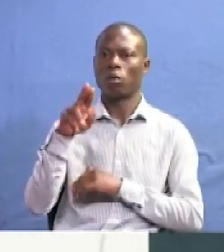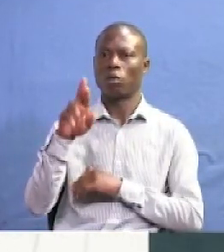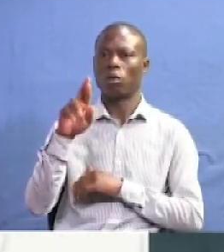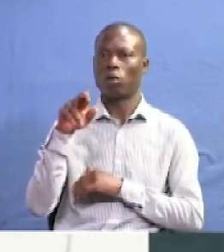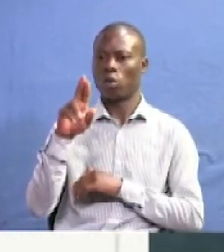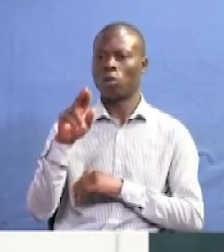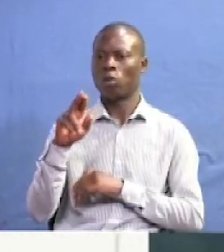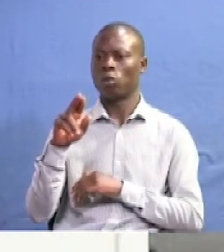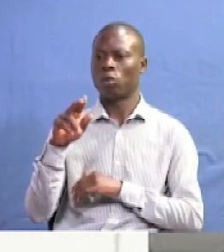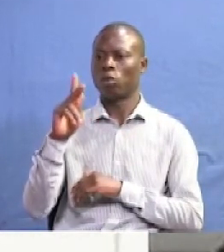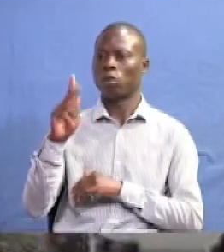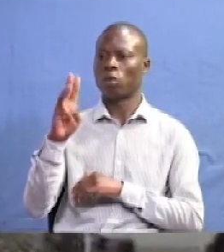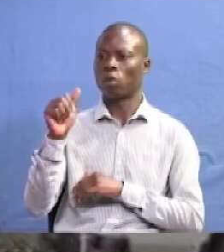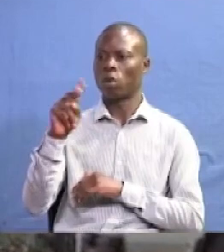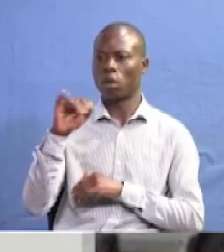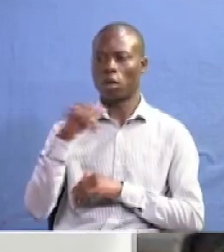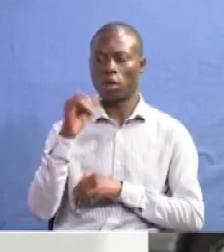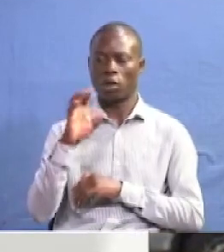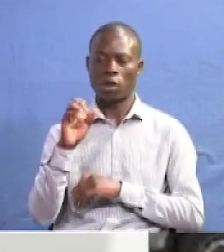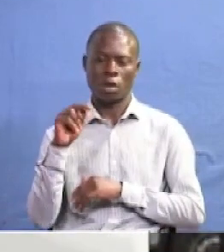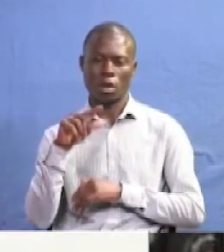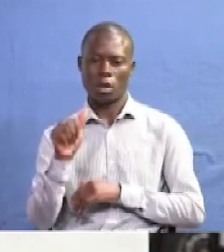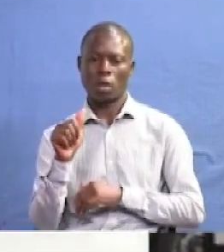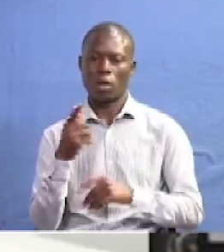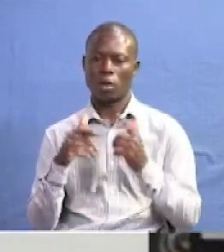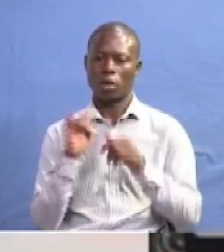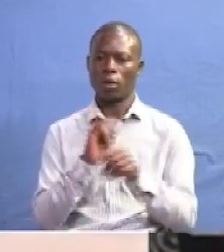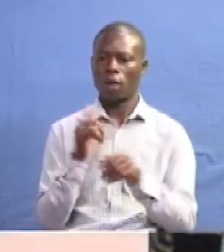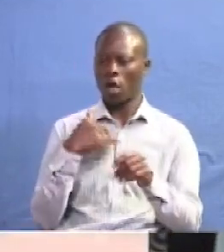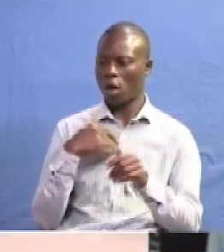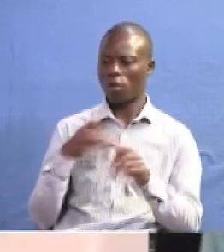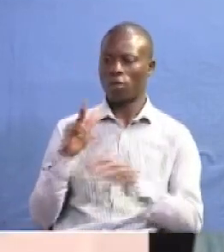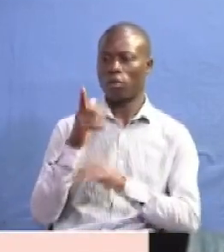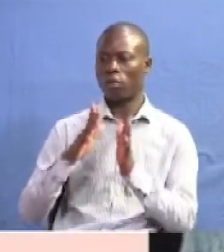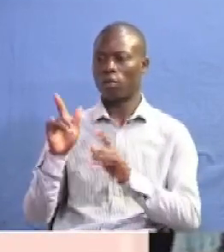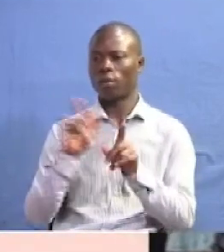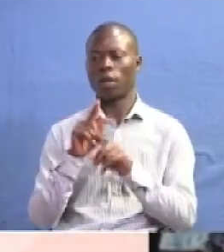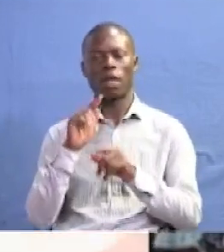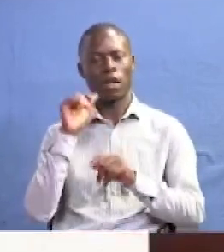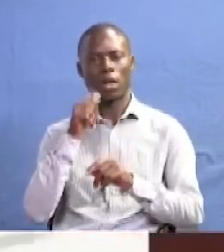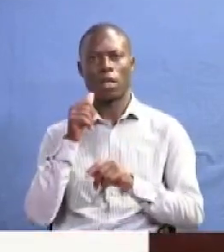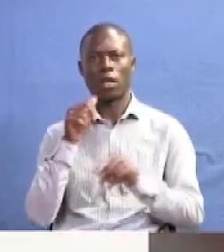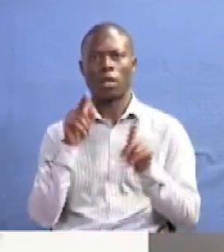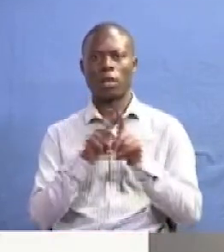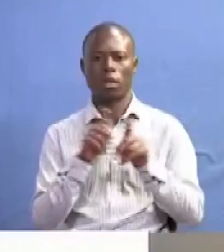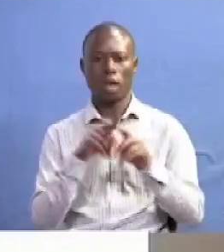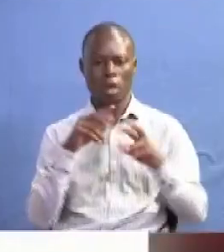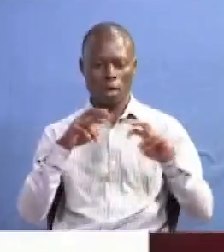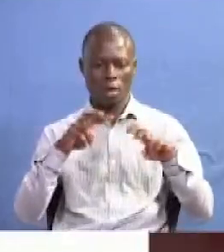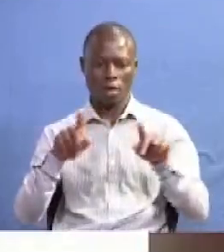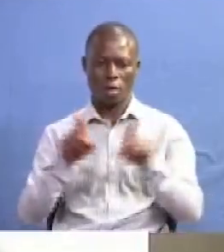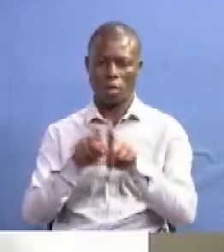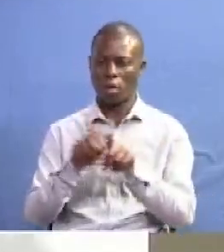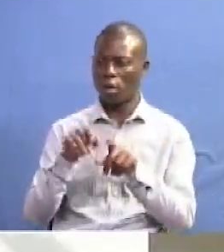blood-stained items such as a pillowcase, t-shirt, hammer, pliers, and knives. Investigations are